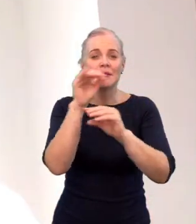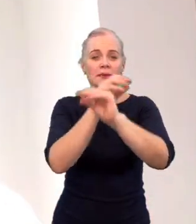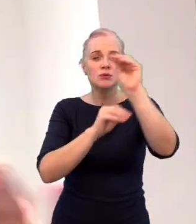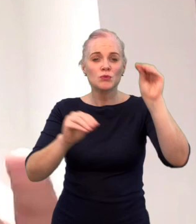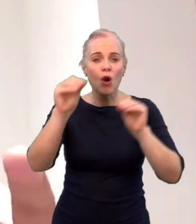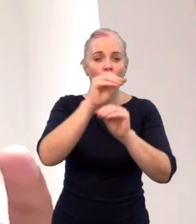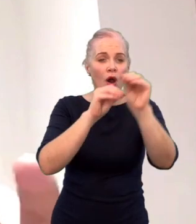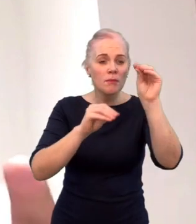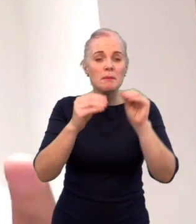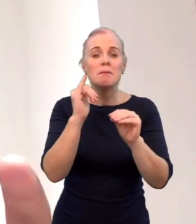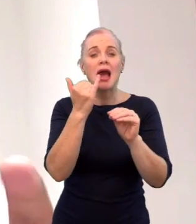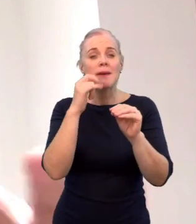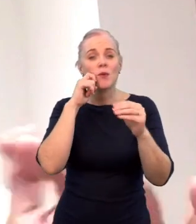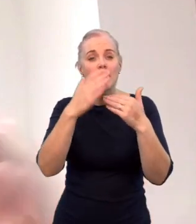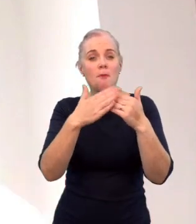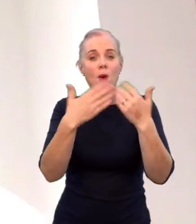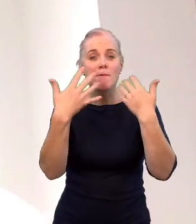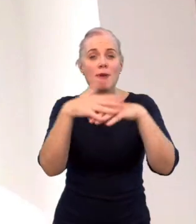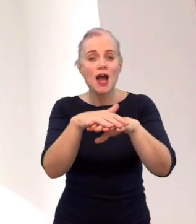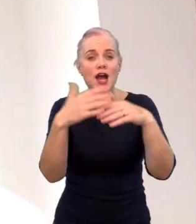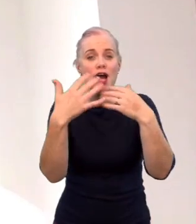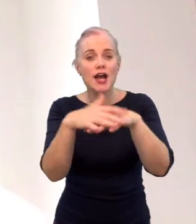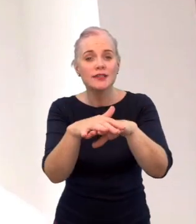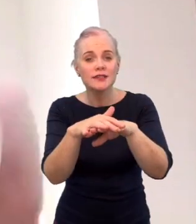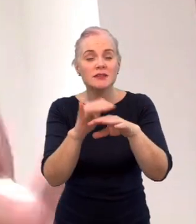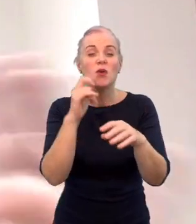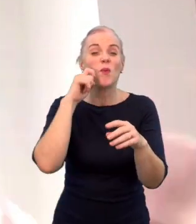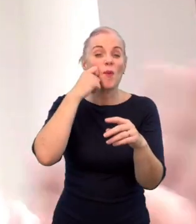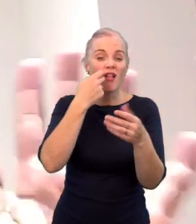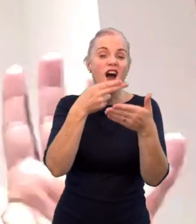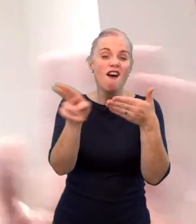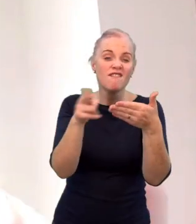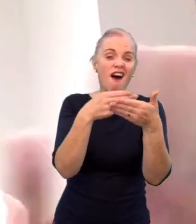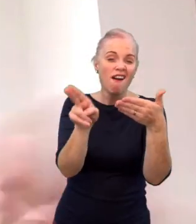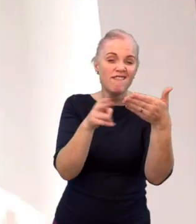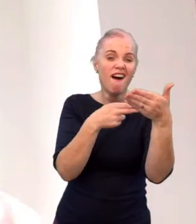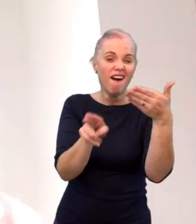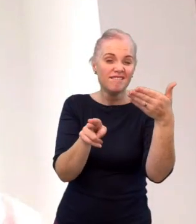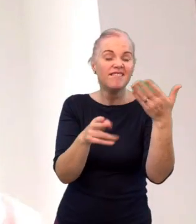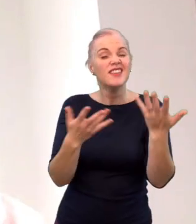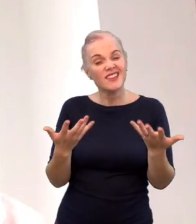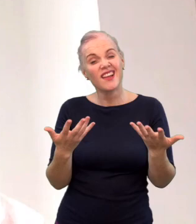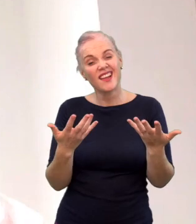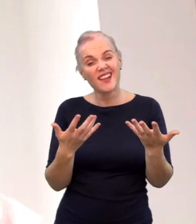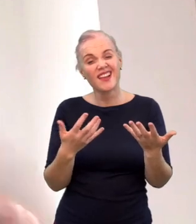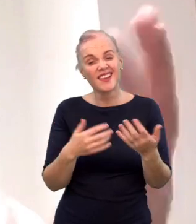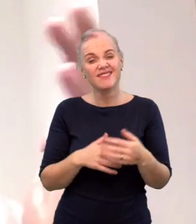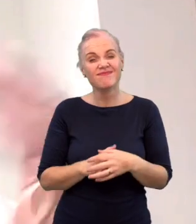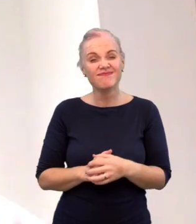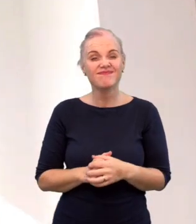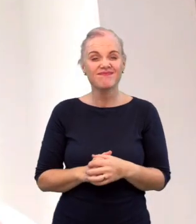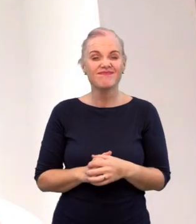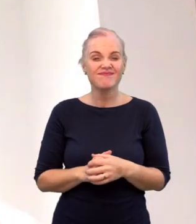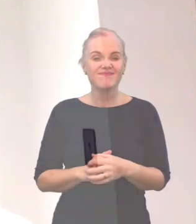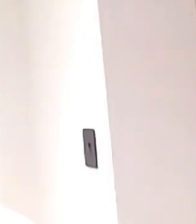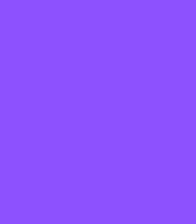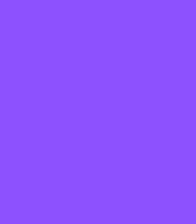around, I'm sure scenes might merge in some clever way, and I'm sure there'll be some more cuts. So yeah.